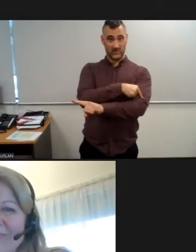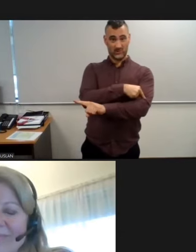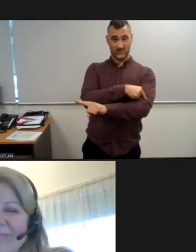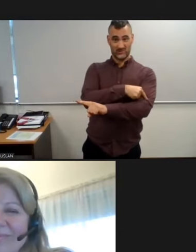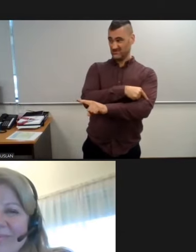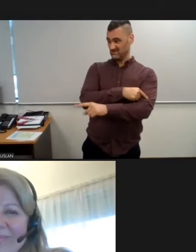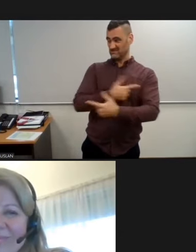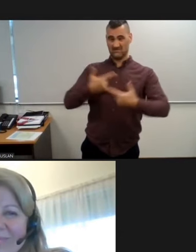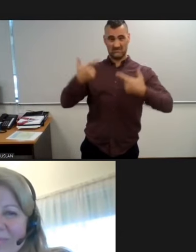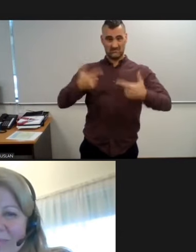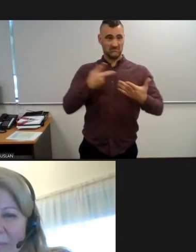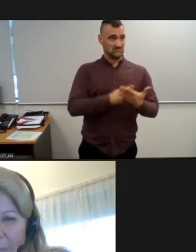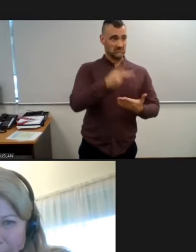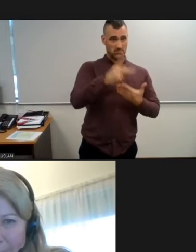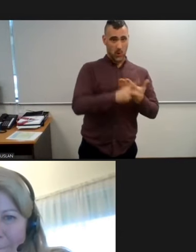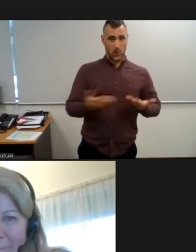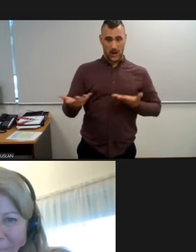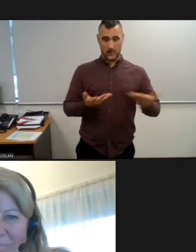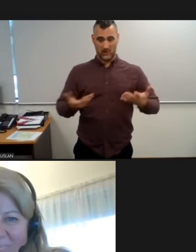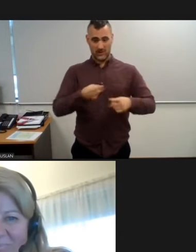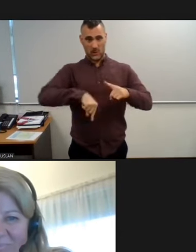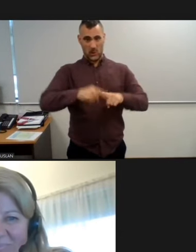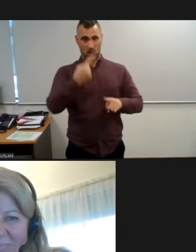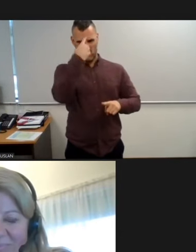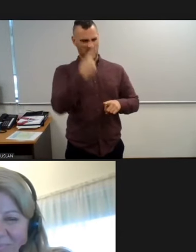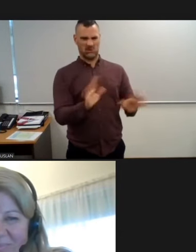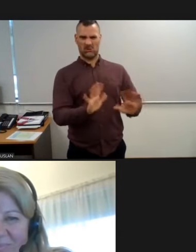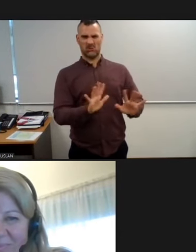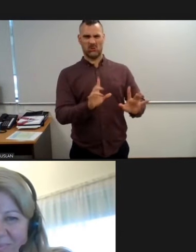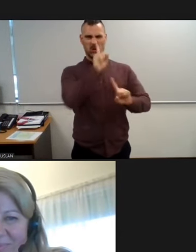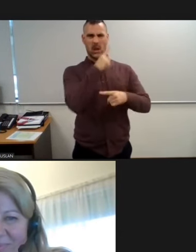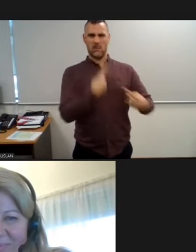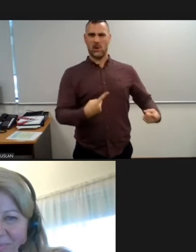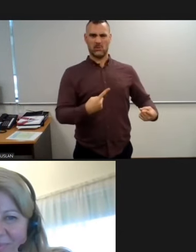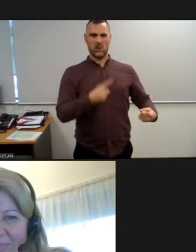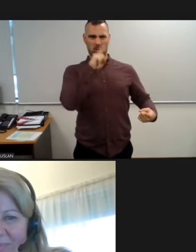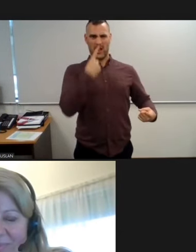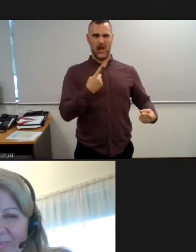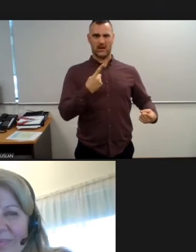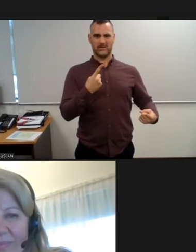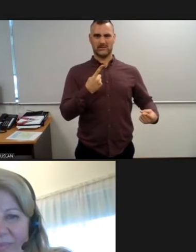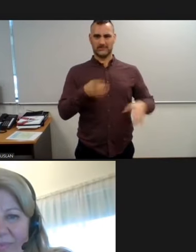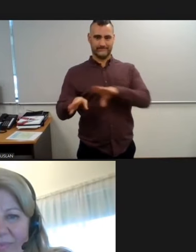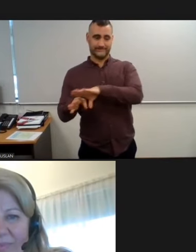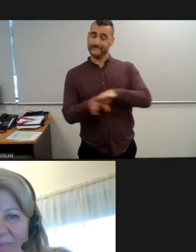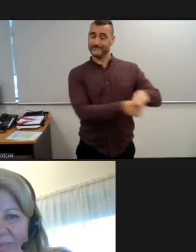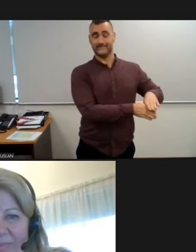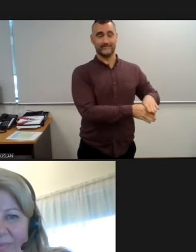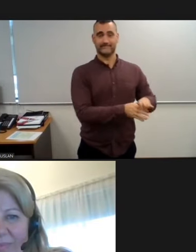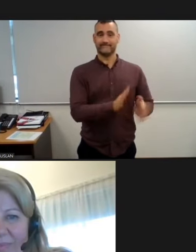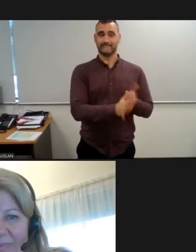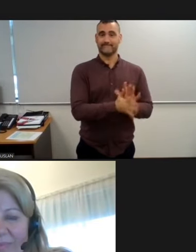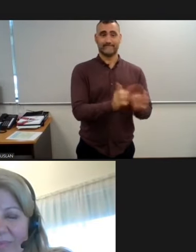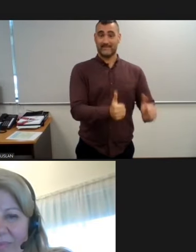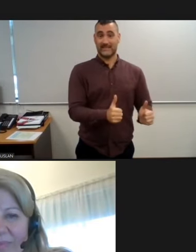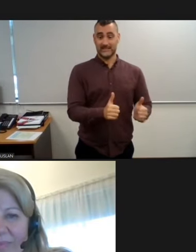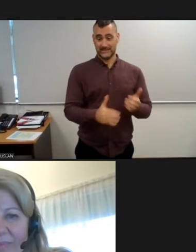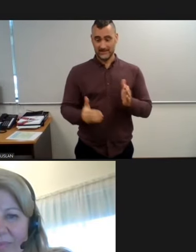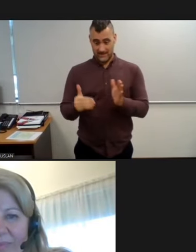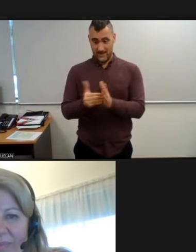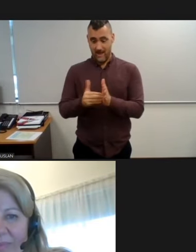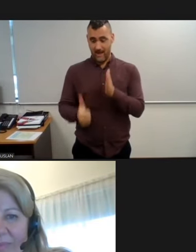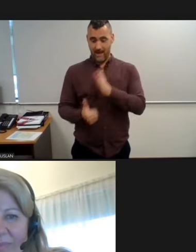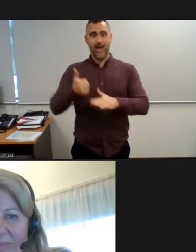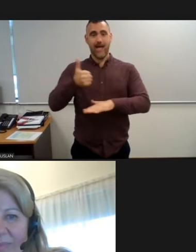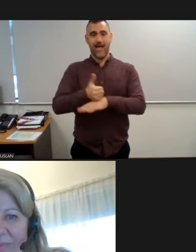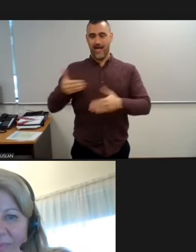opportunity. Just one last question for you as well is, in terms of a number of our members are saying people are having sort of some challenges in terms of being